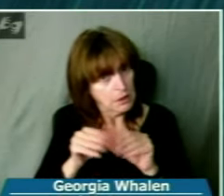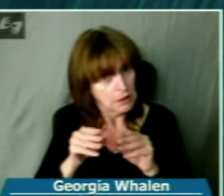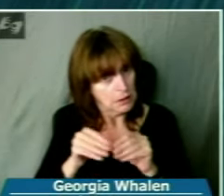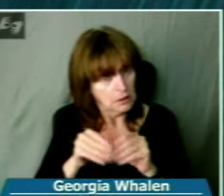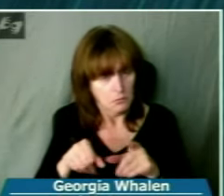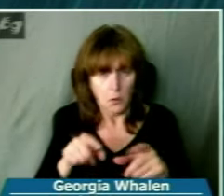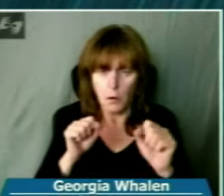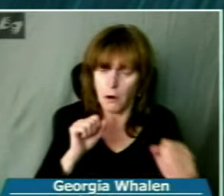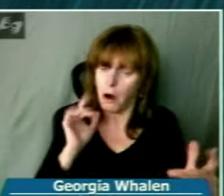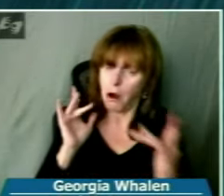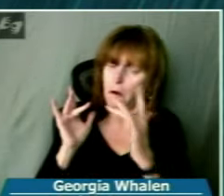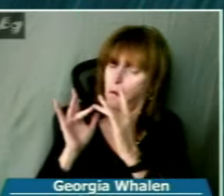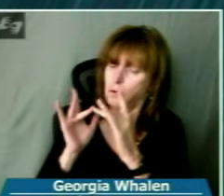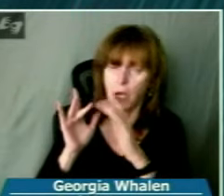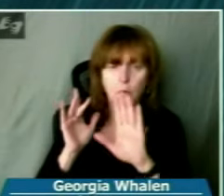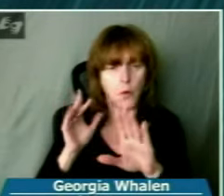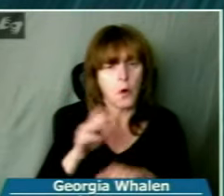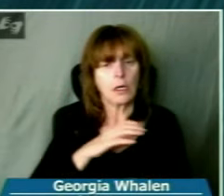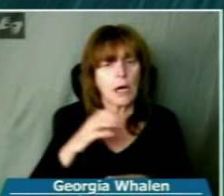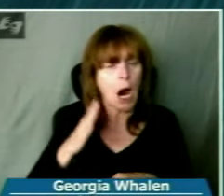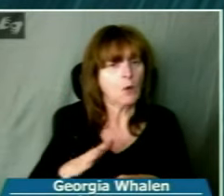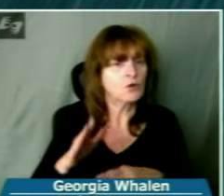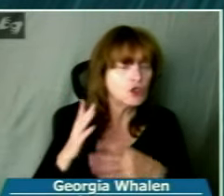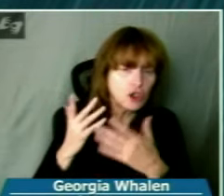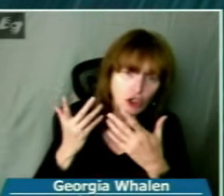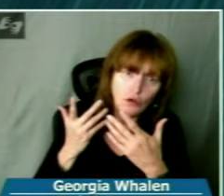at opportunities to make